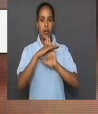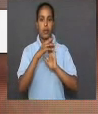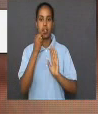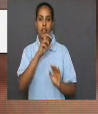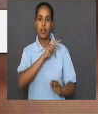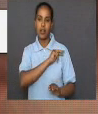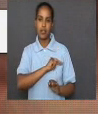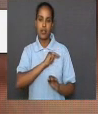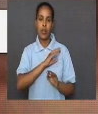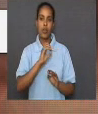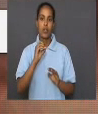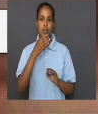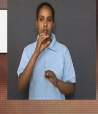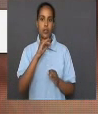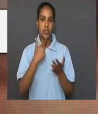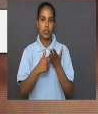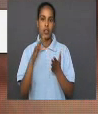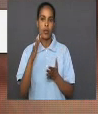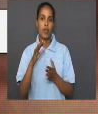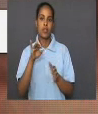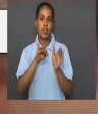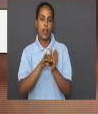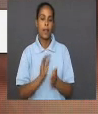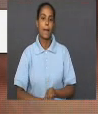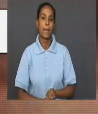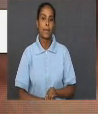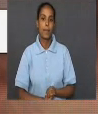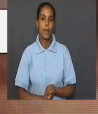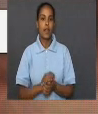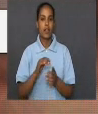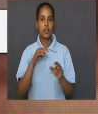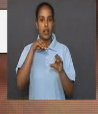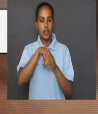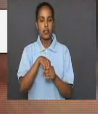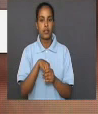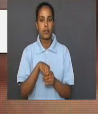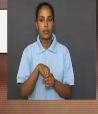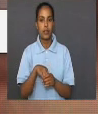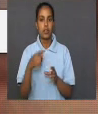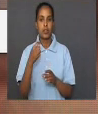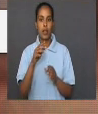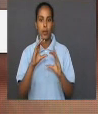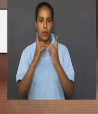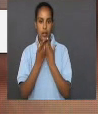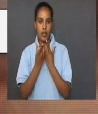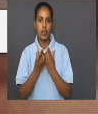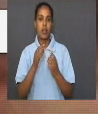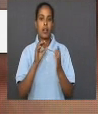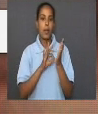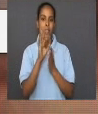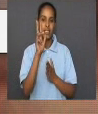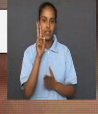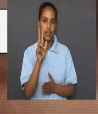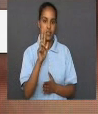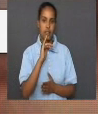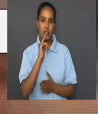to represent the nature of the solution of this type of salt. In turn, the branch off